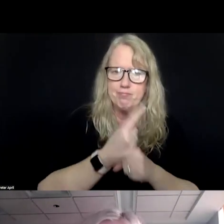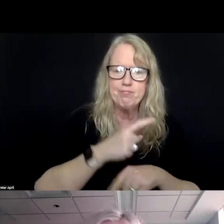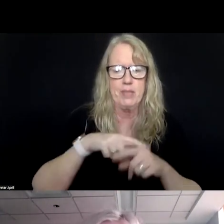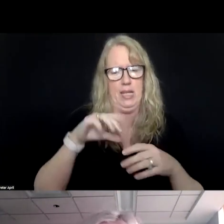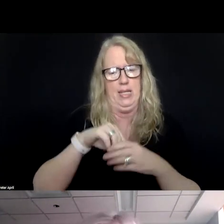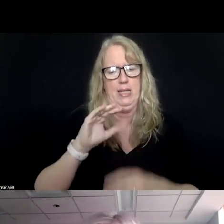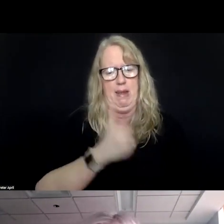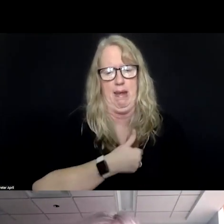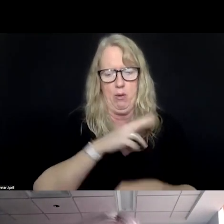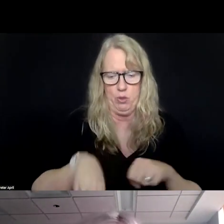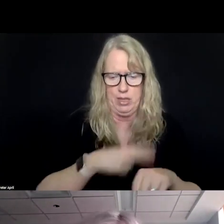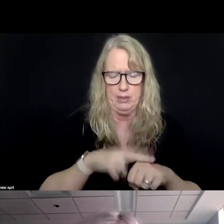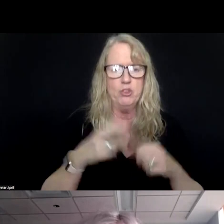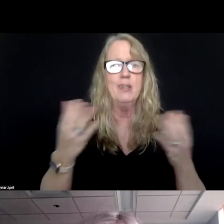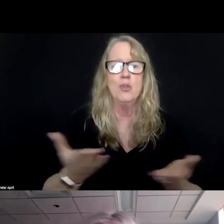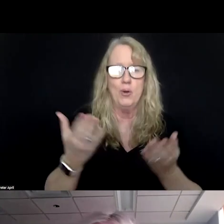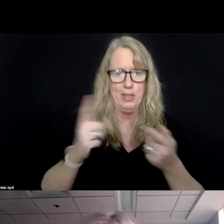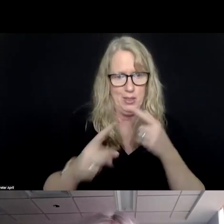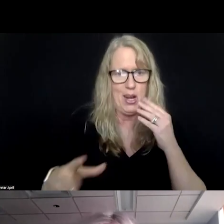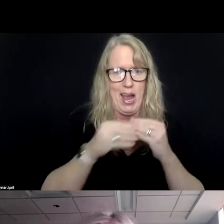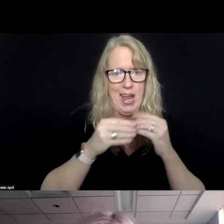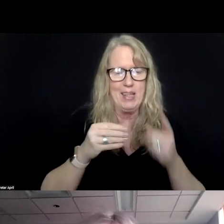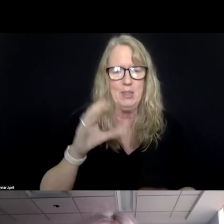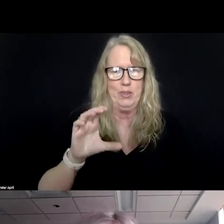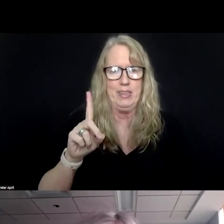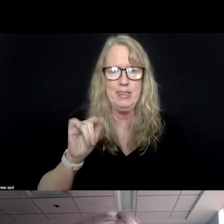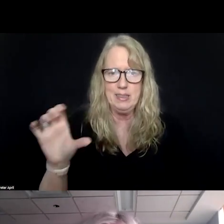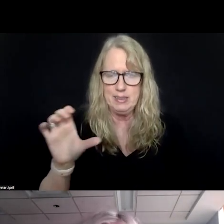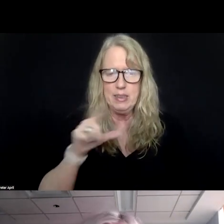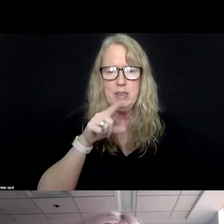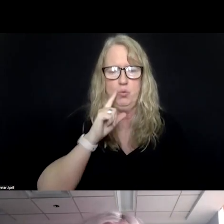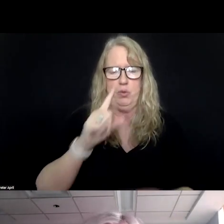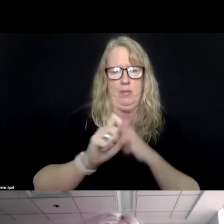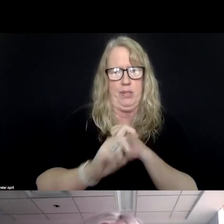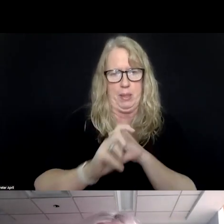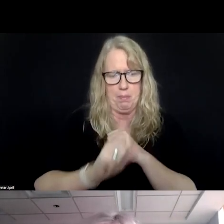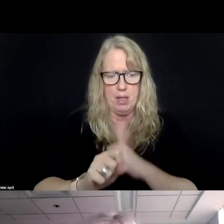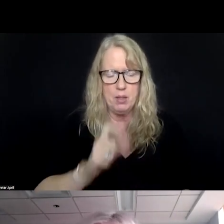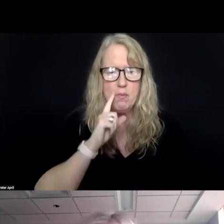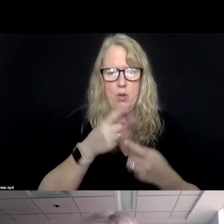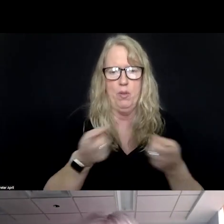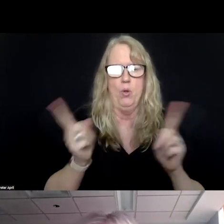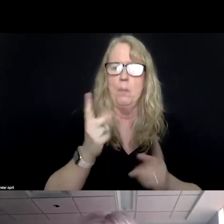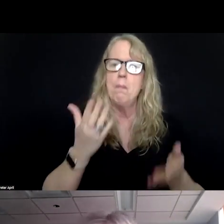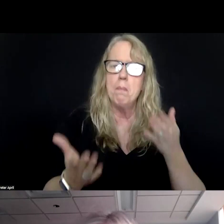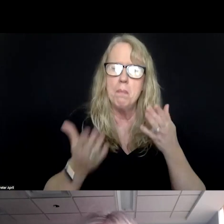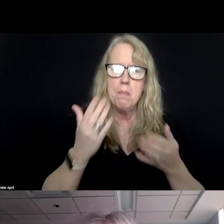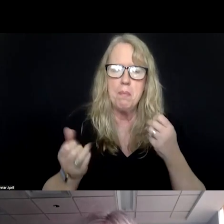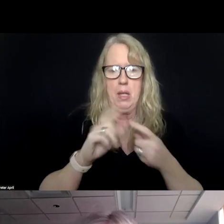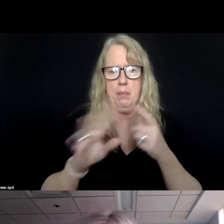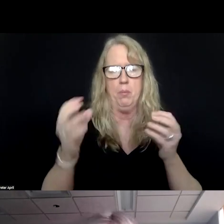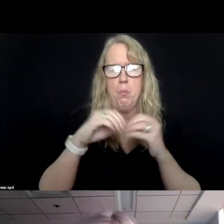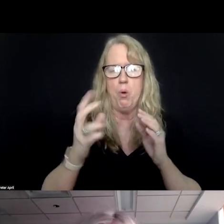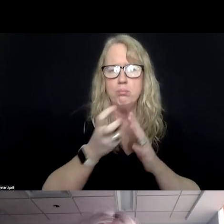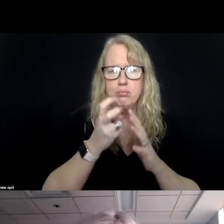nation. I added here a link to the CDC's campaign Hear Her for those who might want to delve a bit deeper into